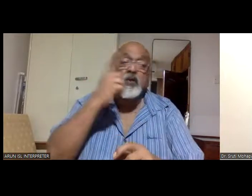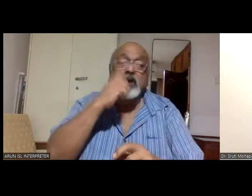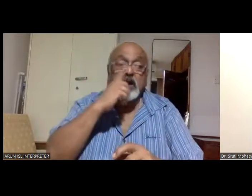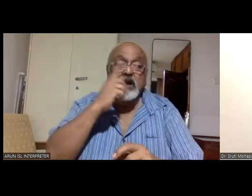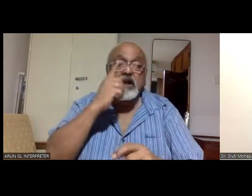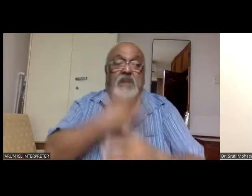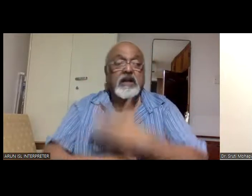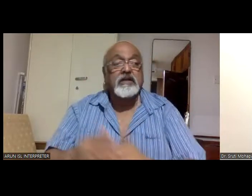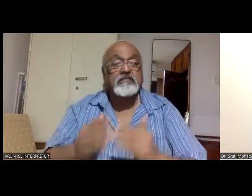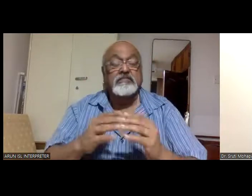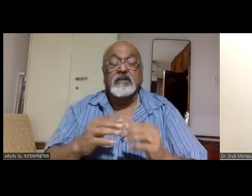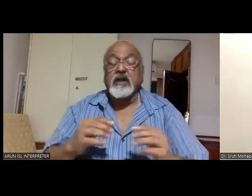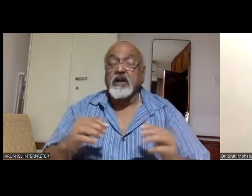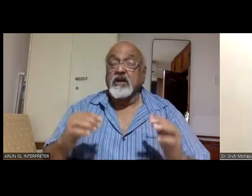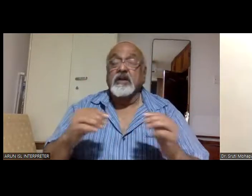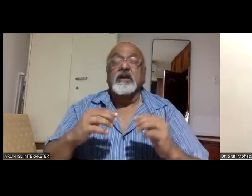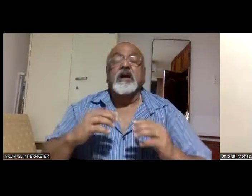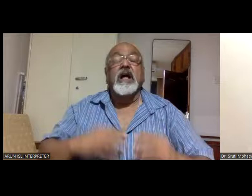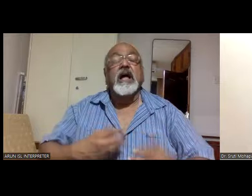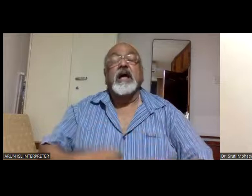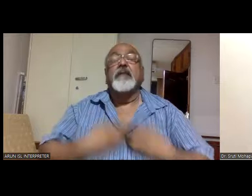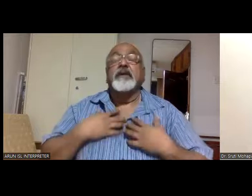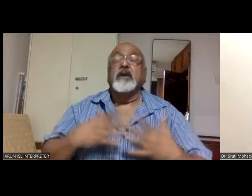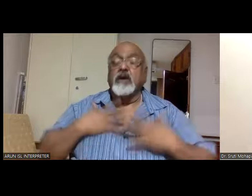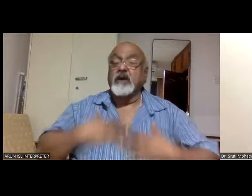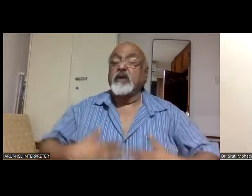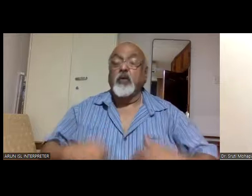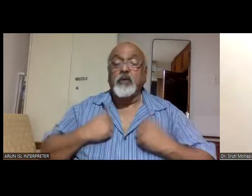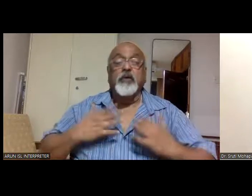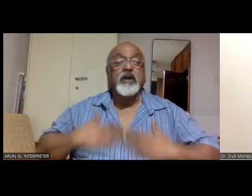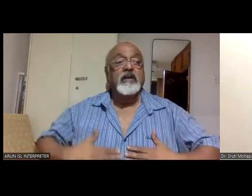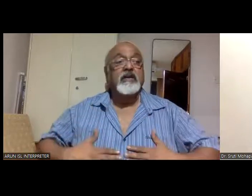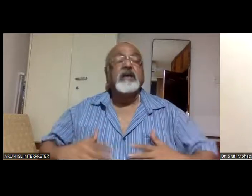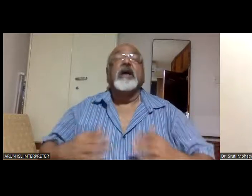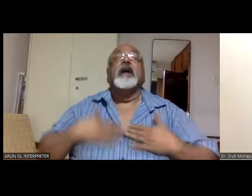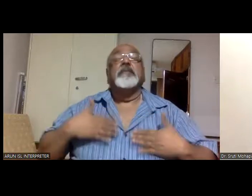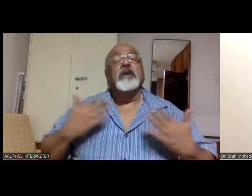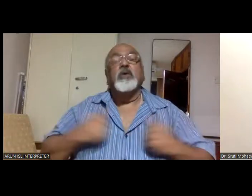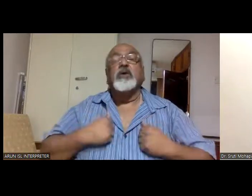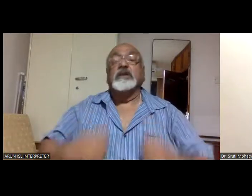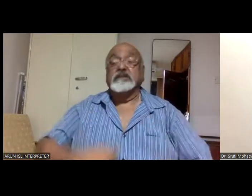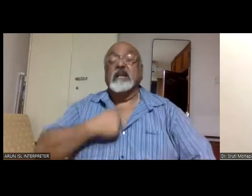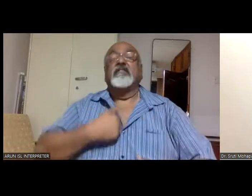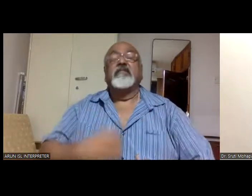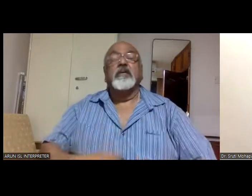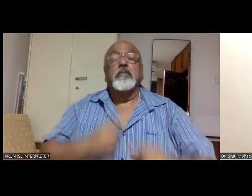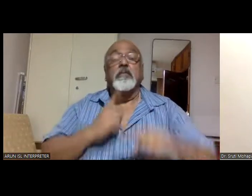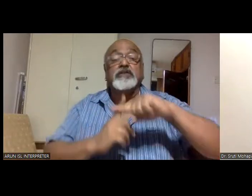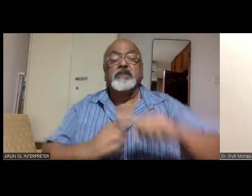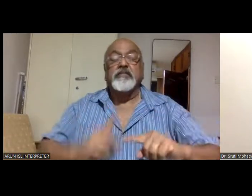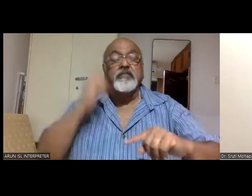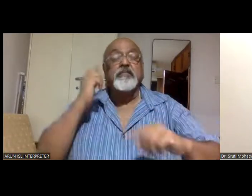to being contained with one's own body, and have have a positive body